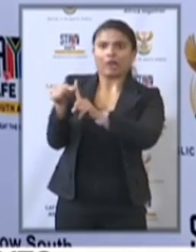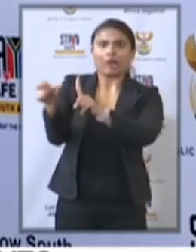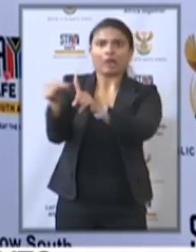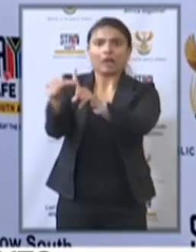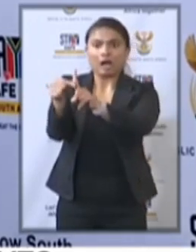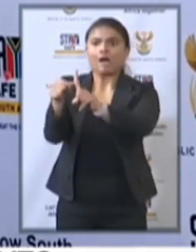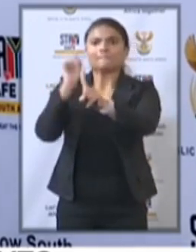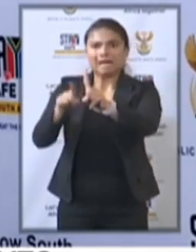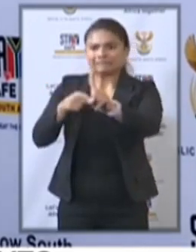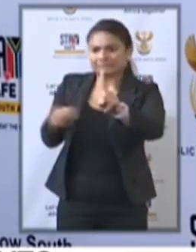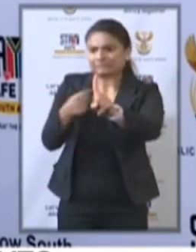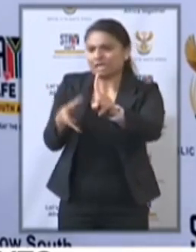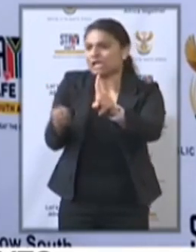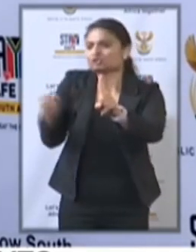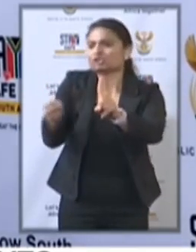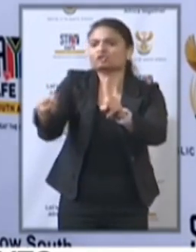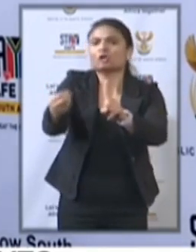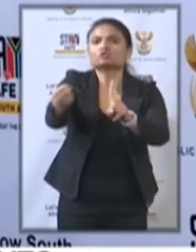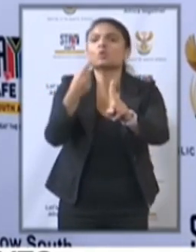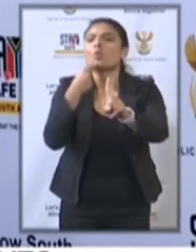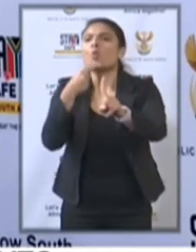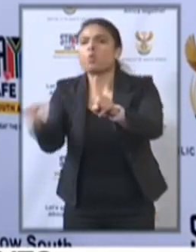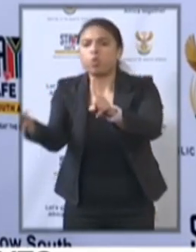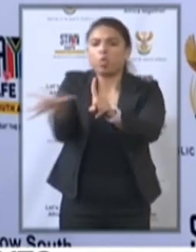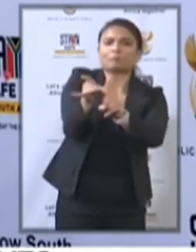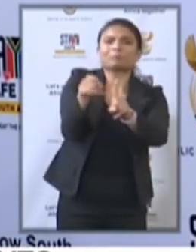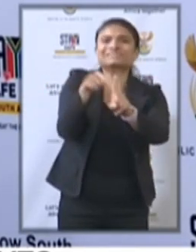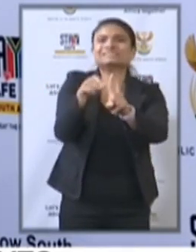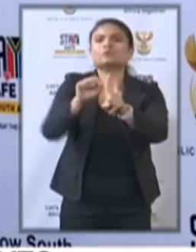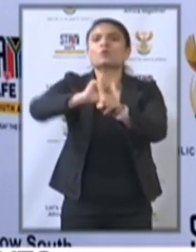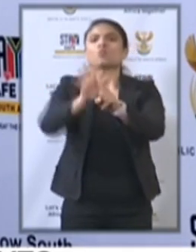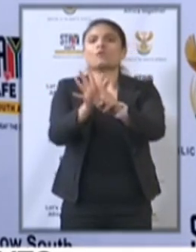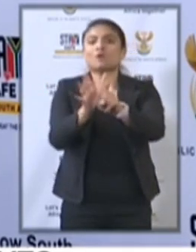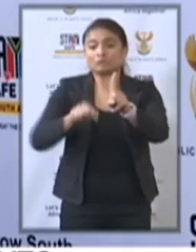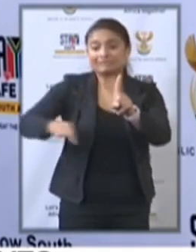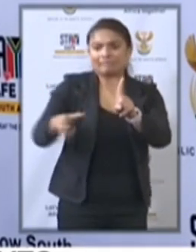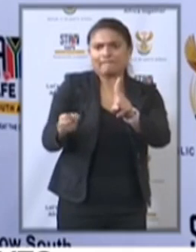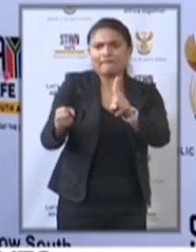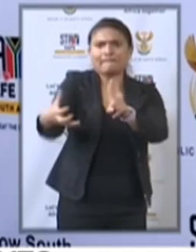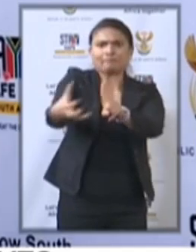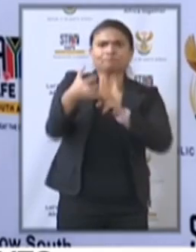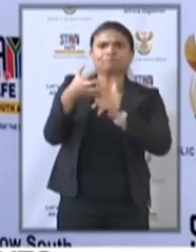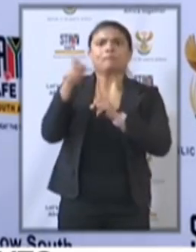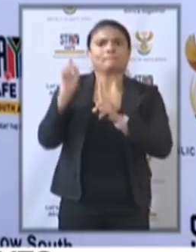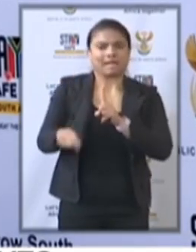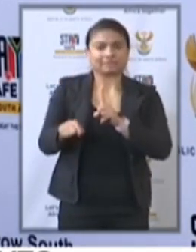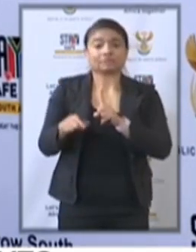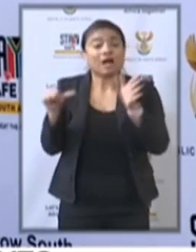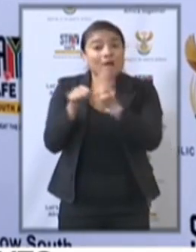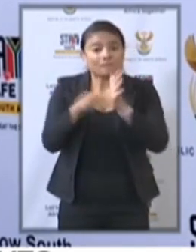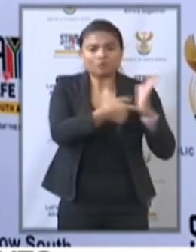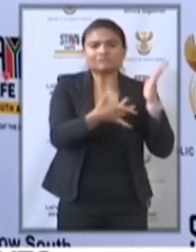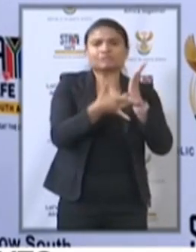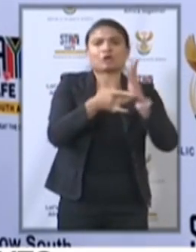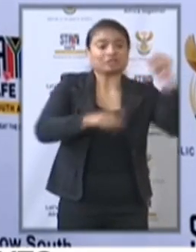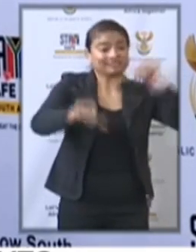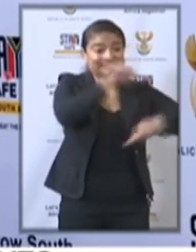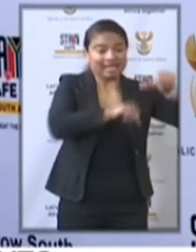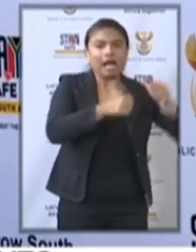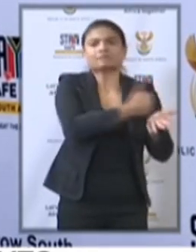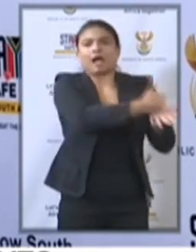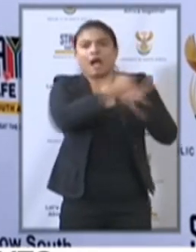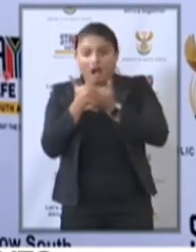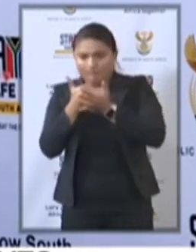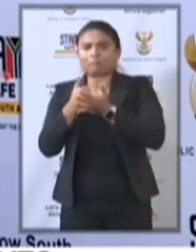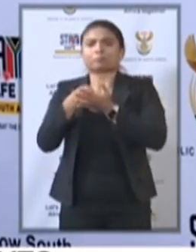and tracing the people they might have interacted with. The Department of Science and Innovation, working together with the South African Medical